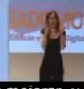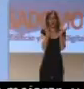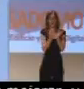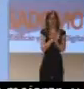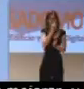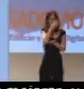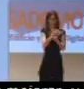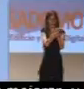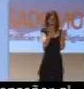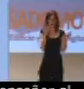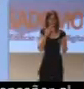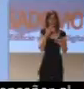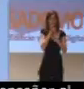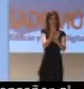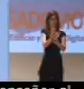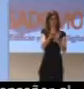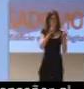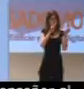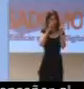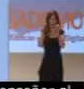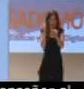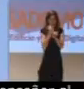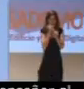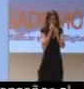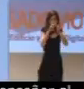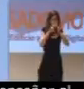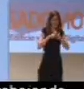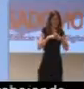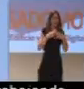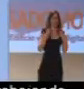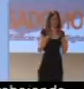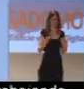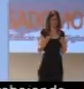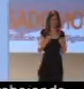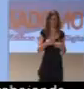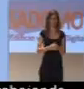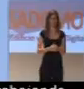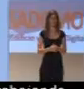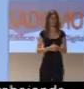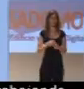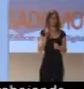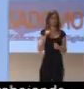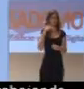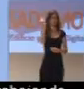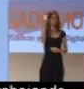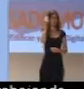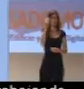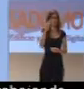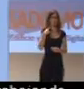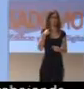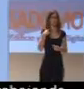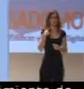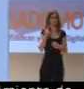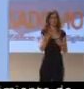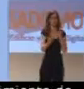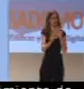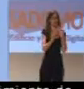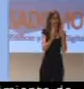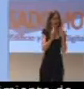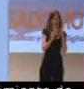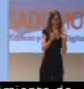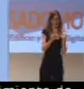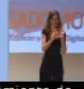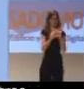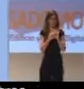also show the world what we are working on. I think that establishing relations